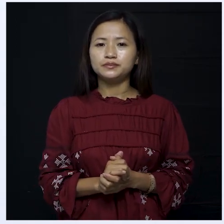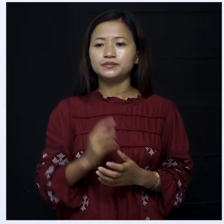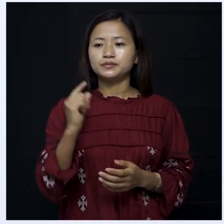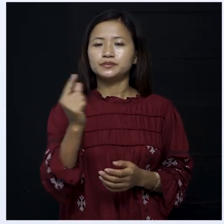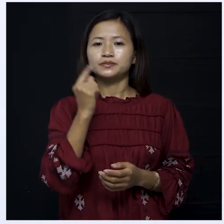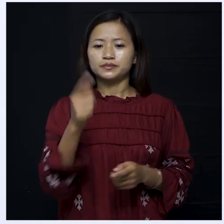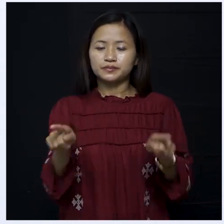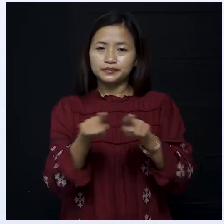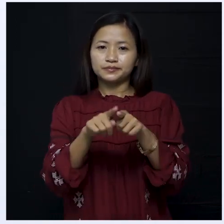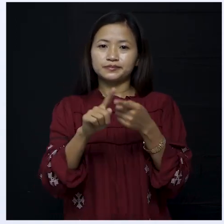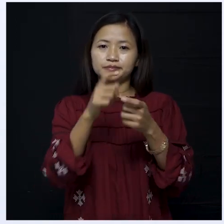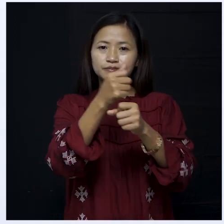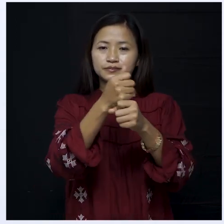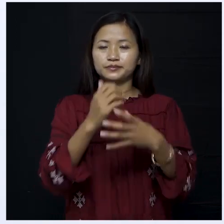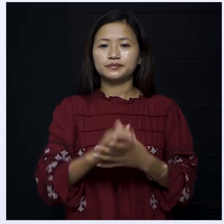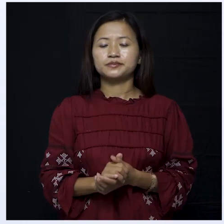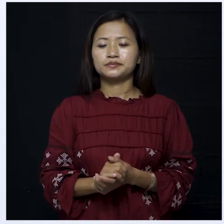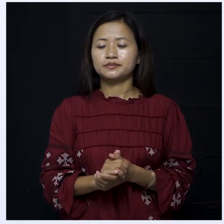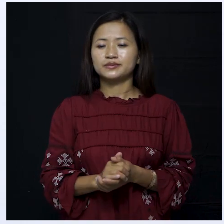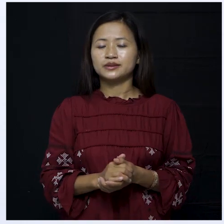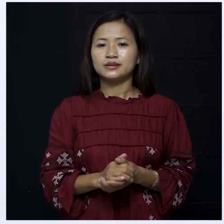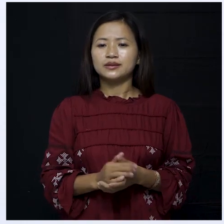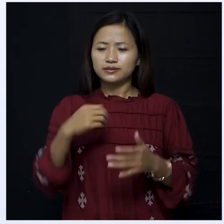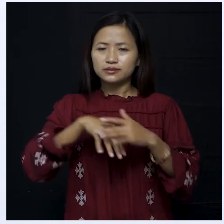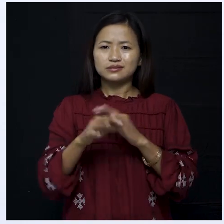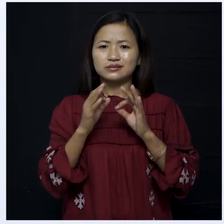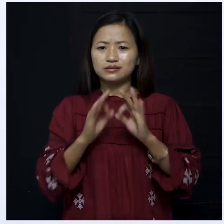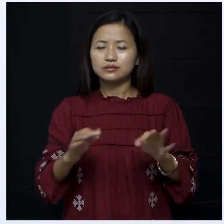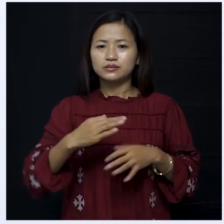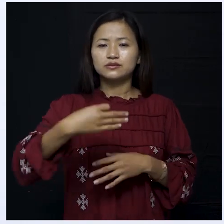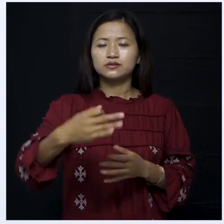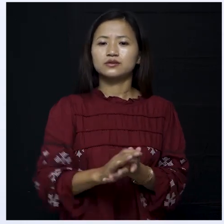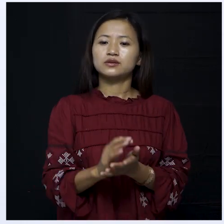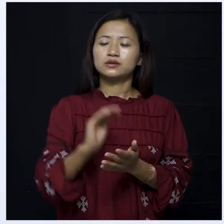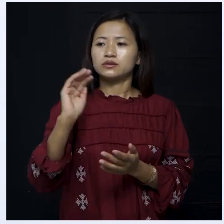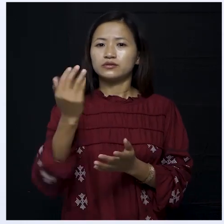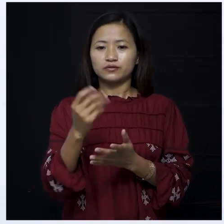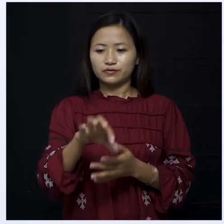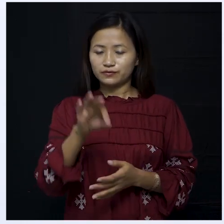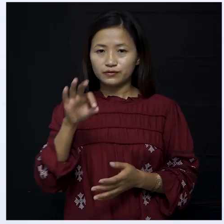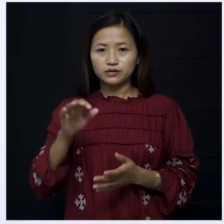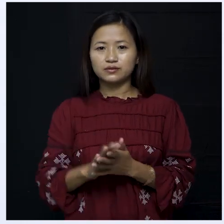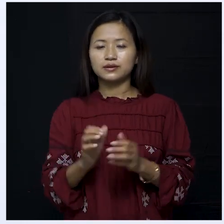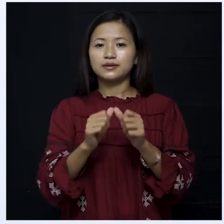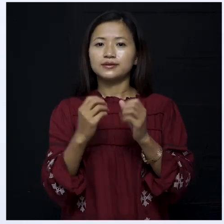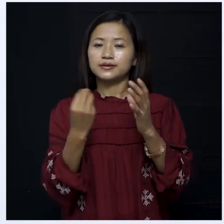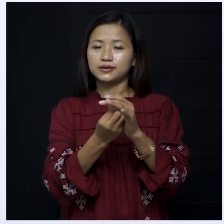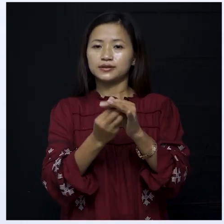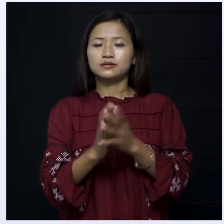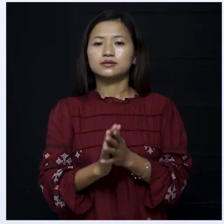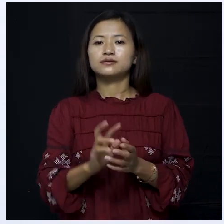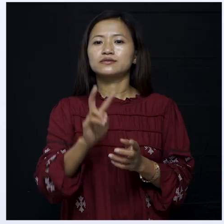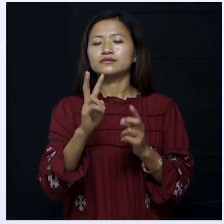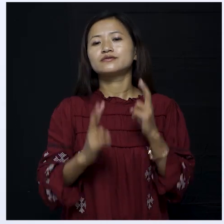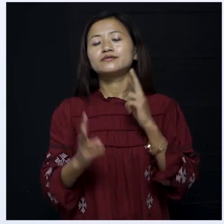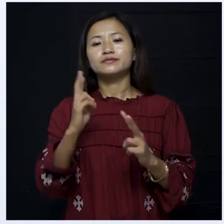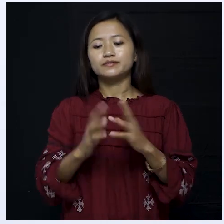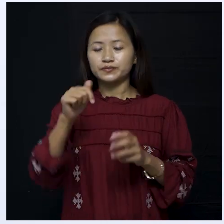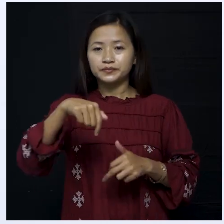Using the same example, in the simple future you would find some additional verb here.